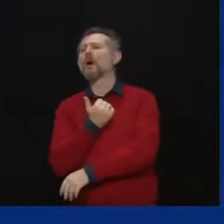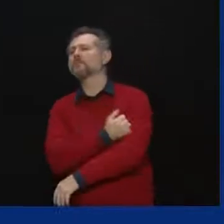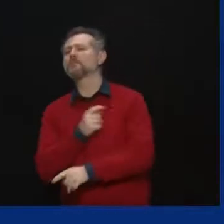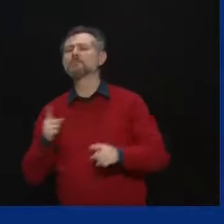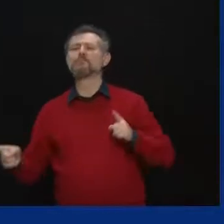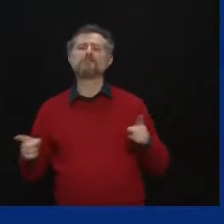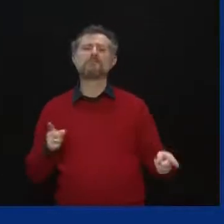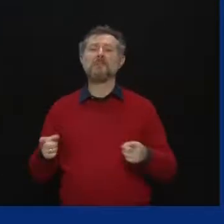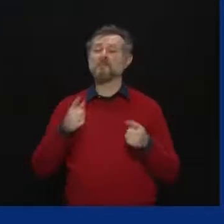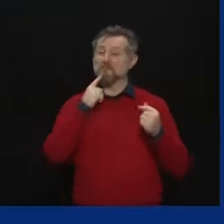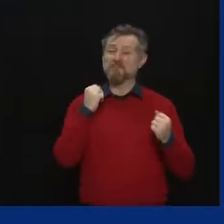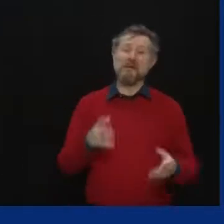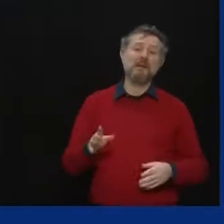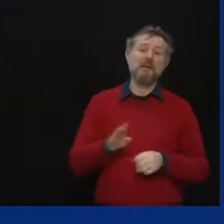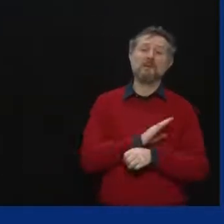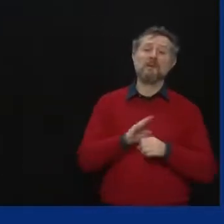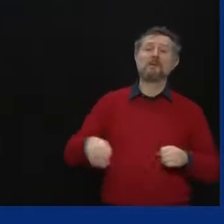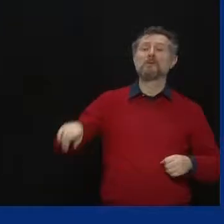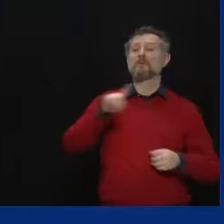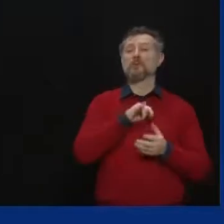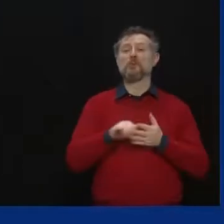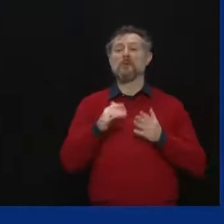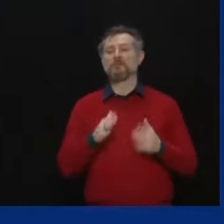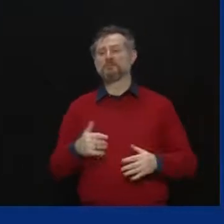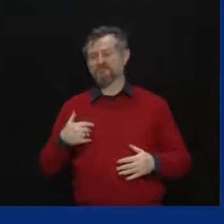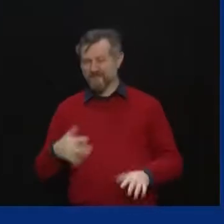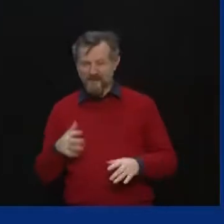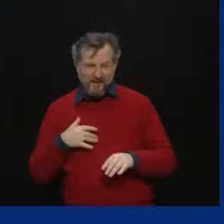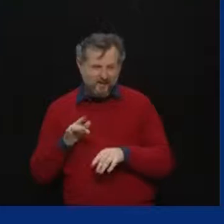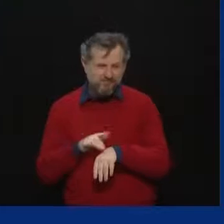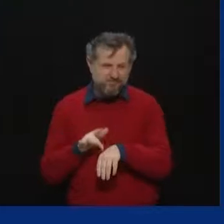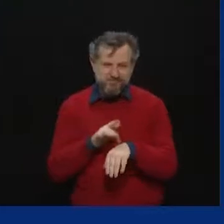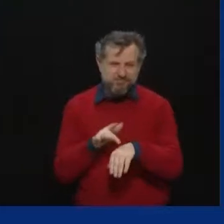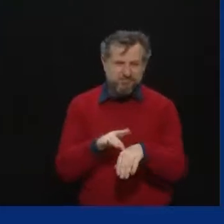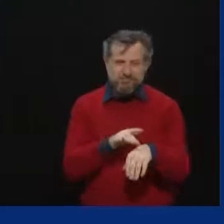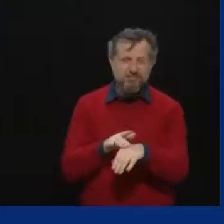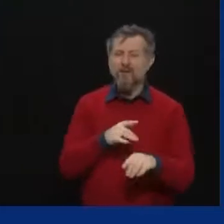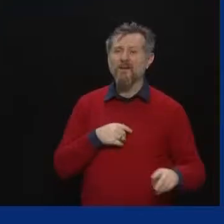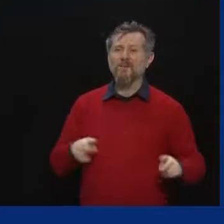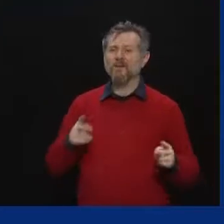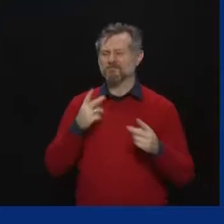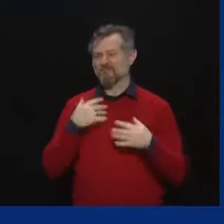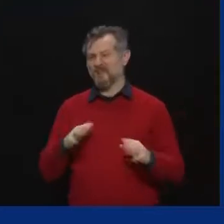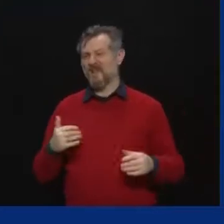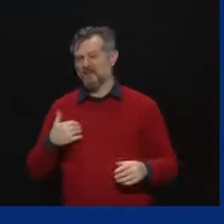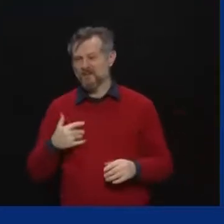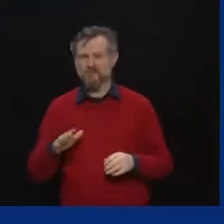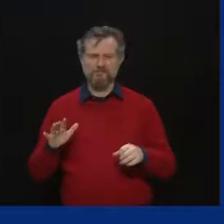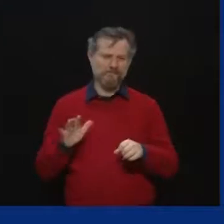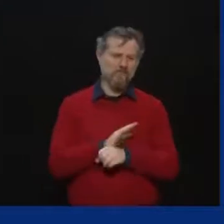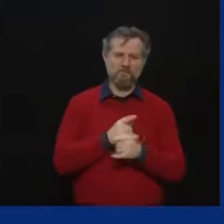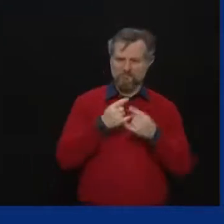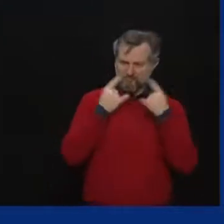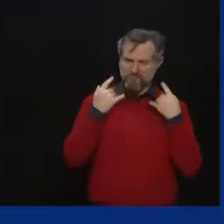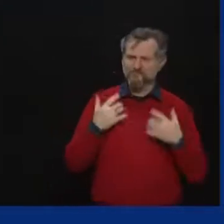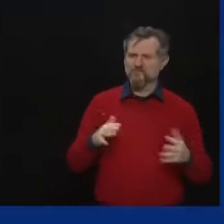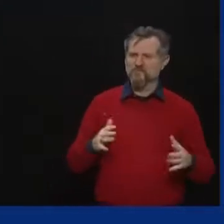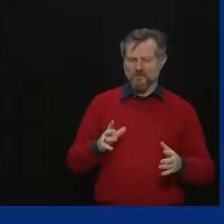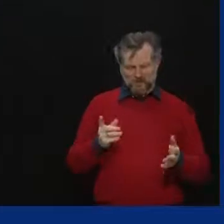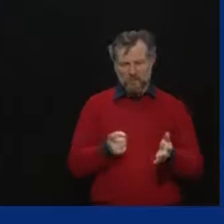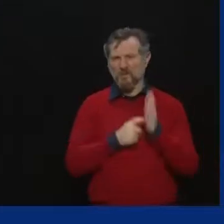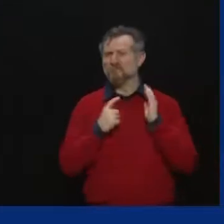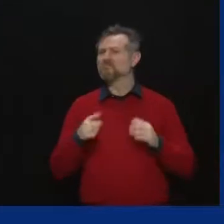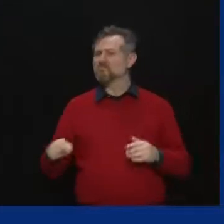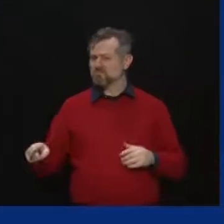businesses here in Manhattan, I've visited many of them, they do have a fully mask and vaccinated requirements to work there.